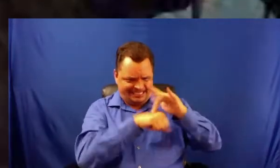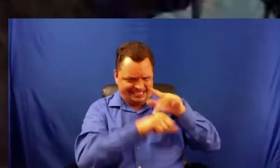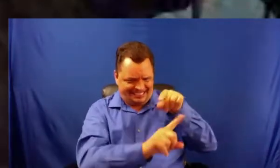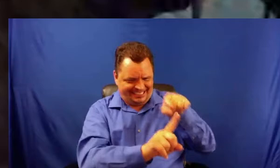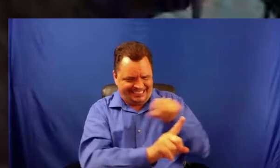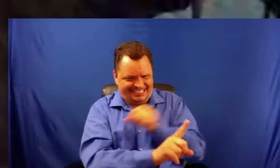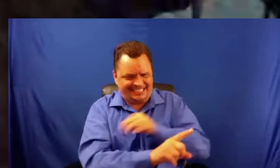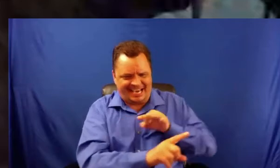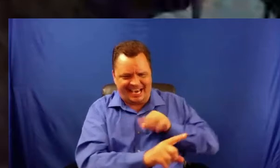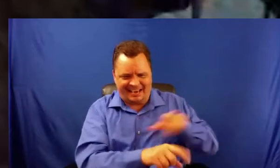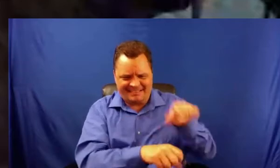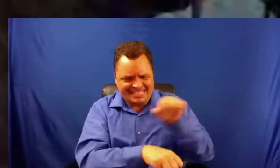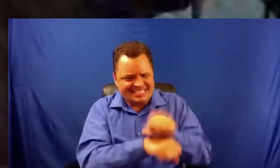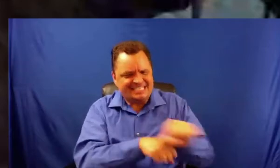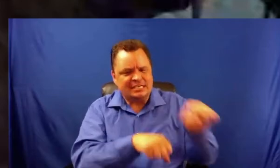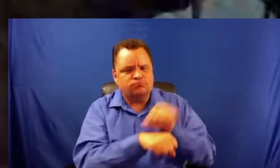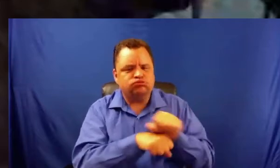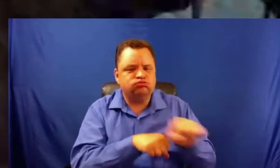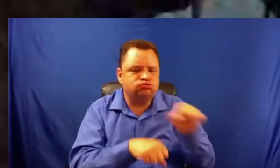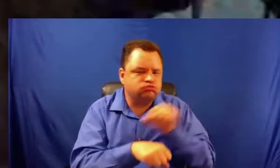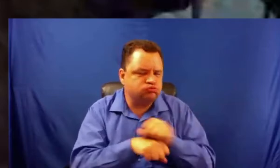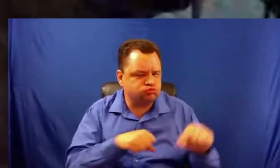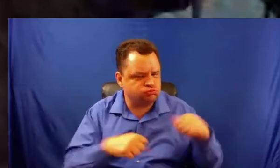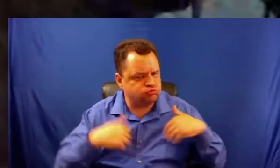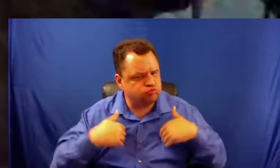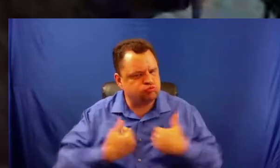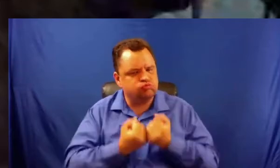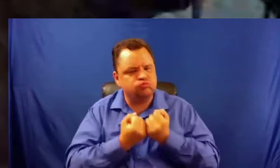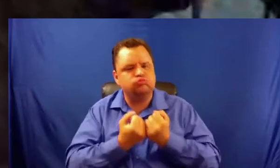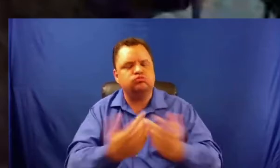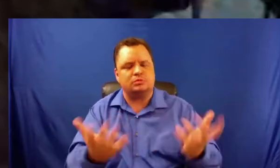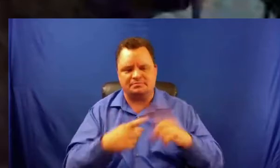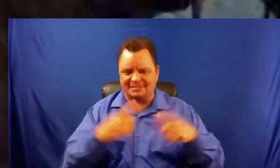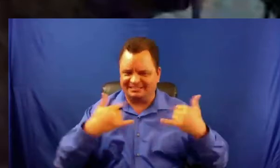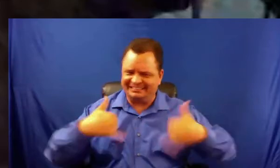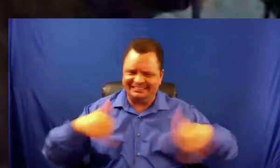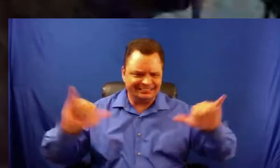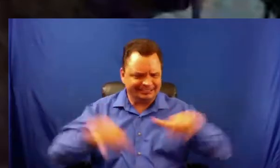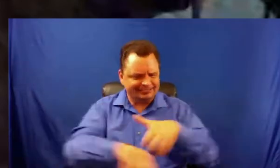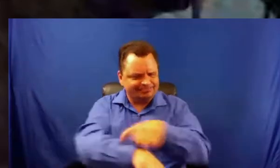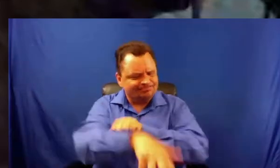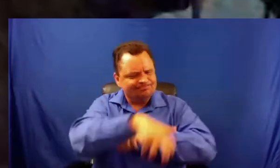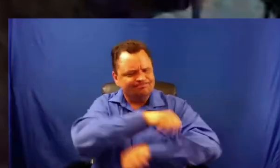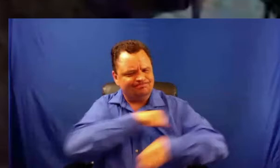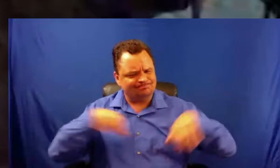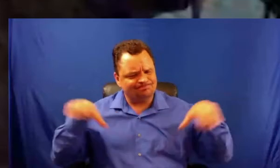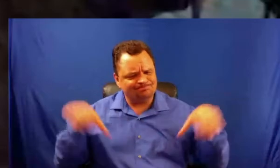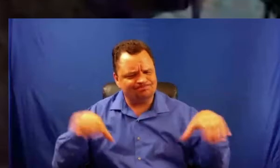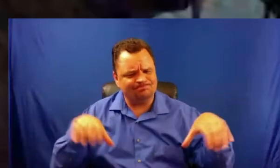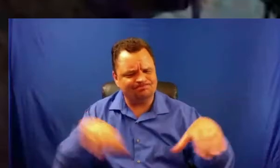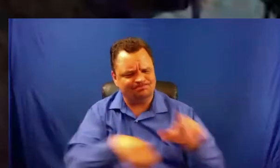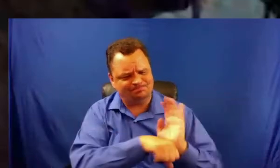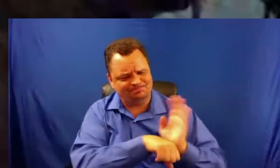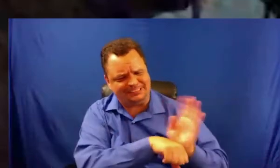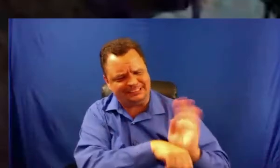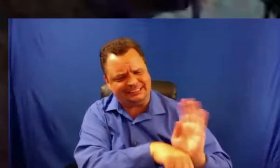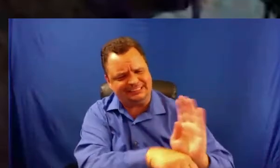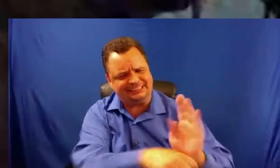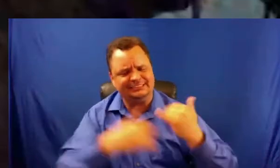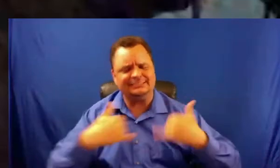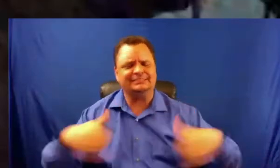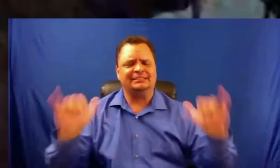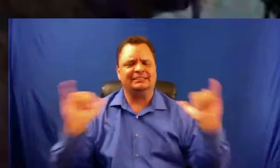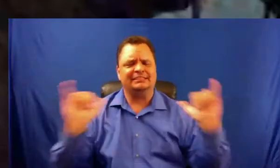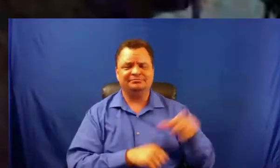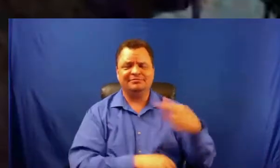you don't always see them, but they're still extremely busy in the hospitals and also on